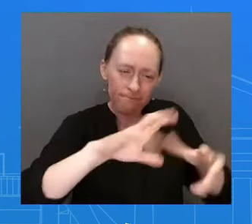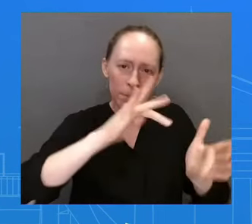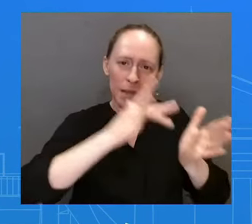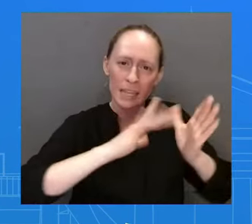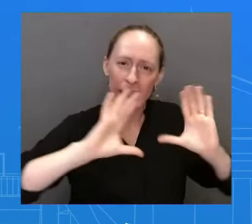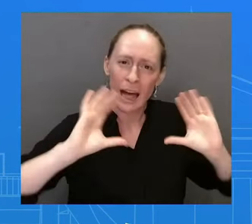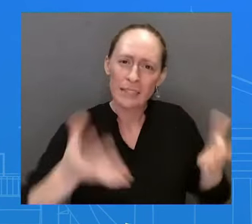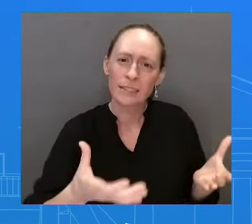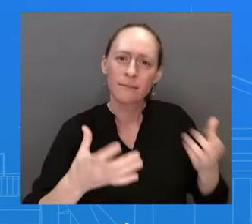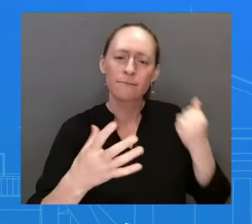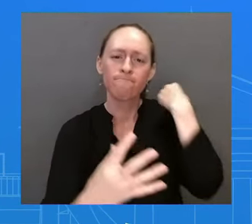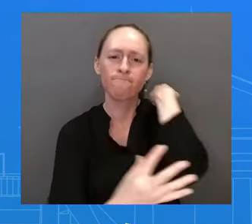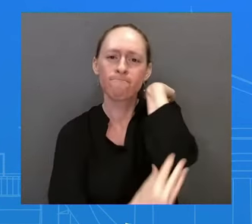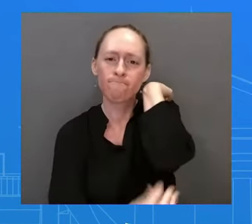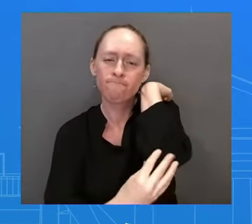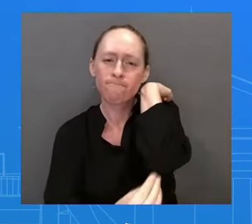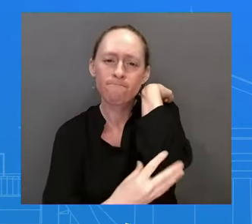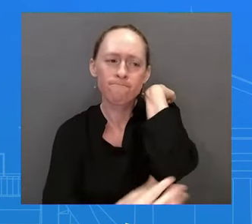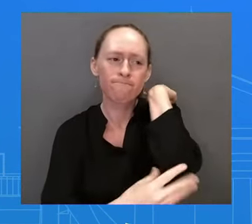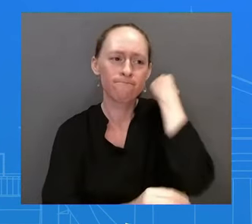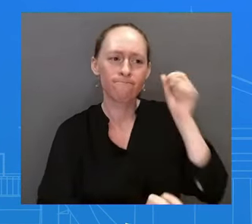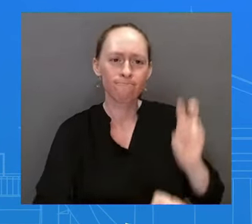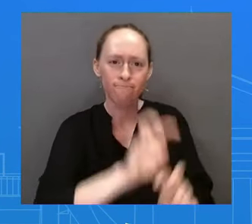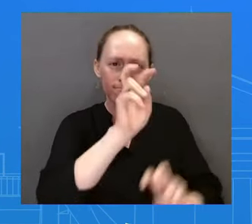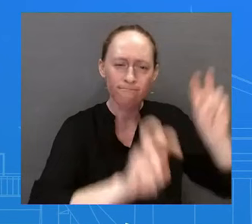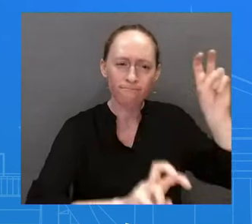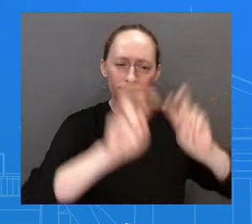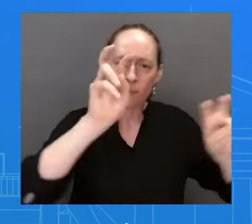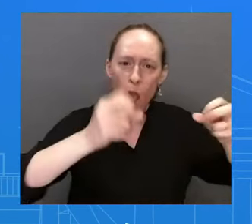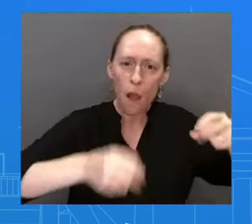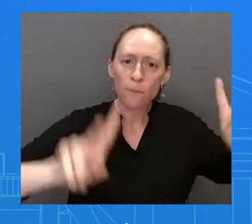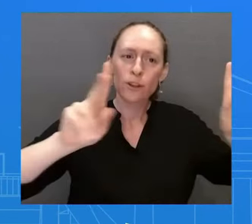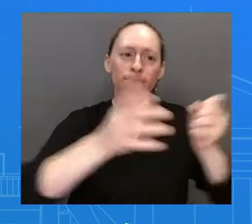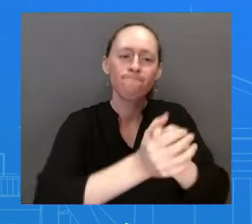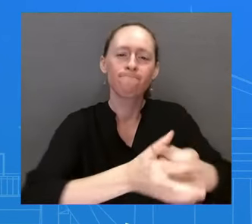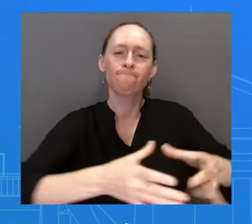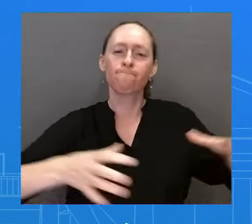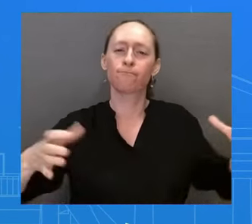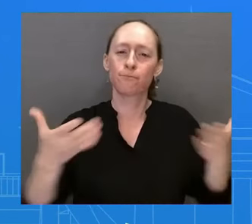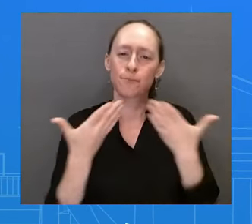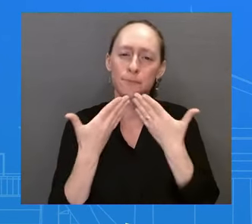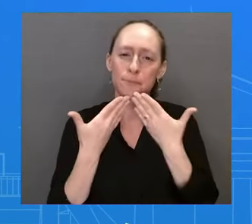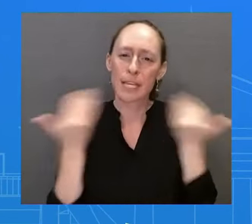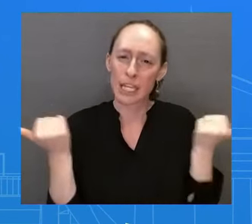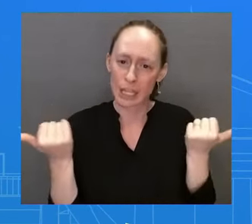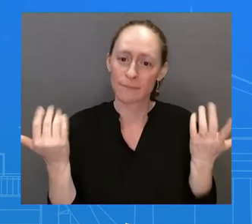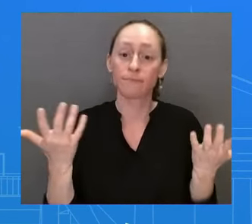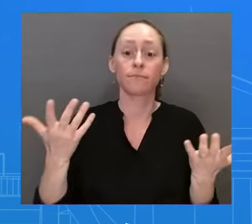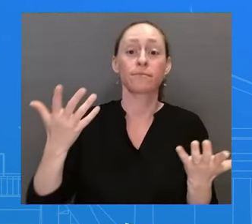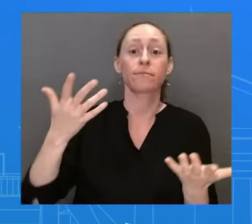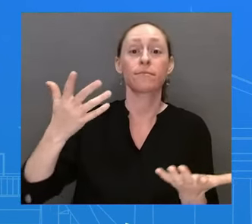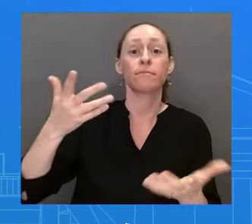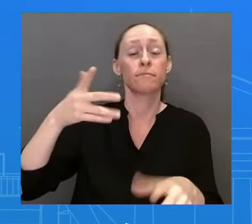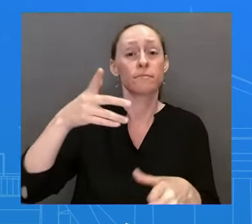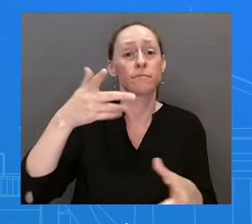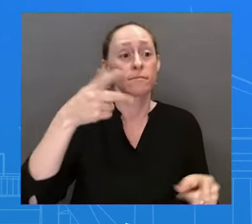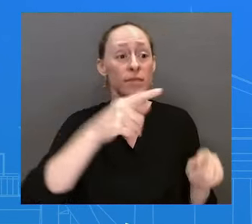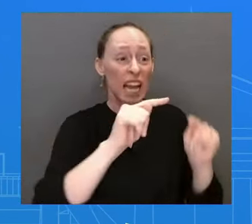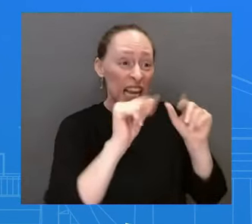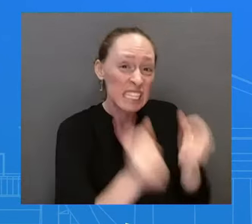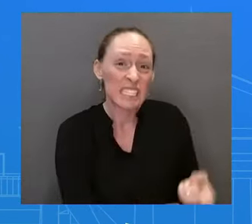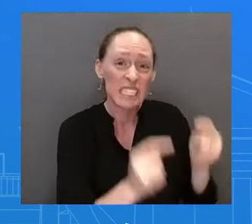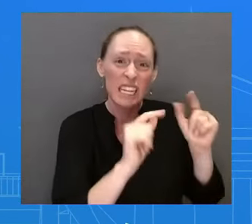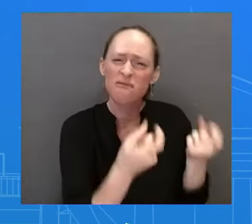His economic plan would cut taxes for working people, families with children, and it would pay for those tax cuts and reduce the deficit